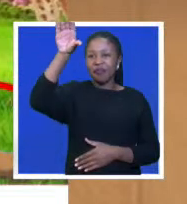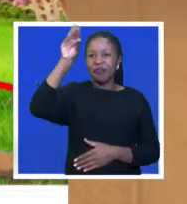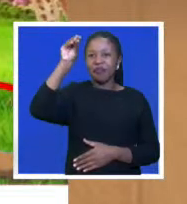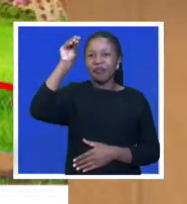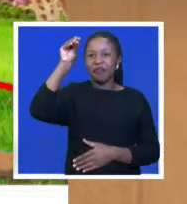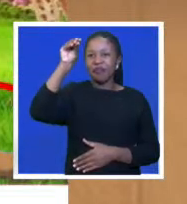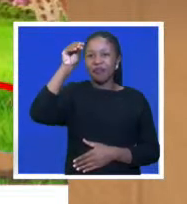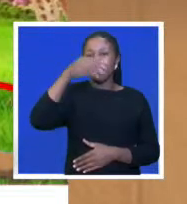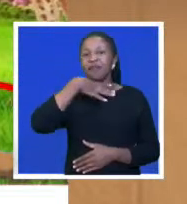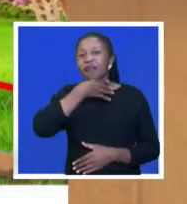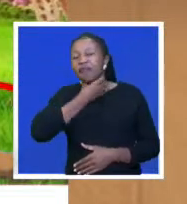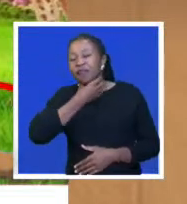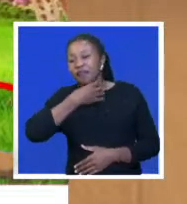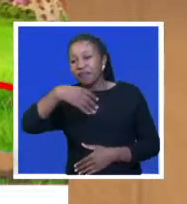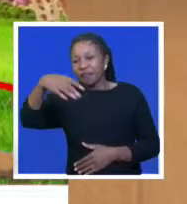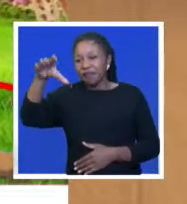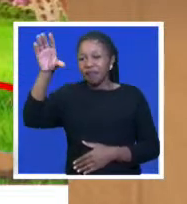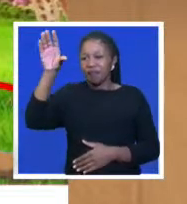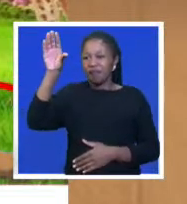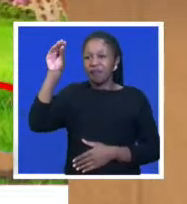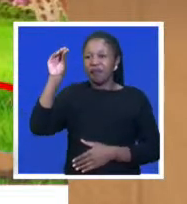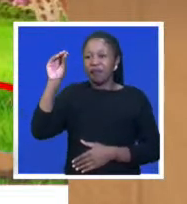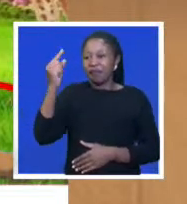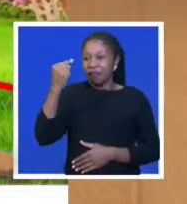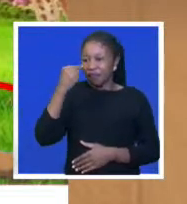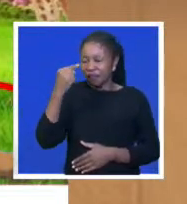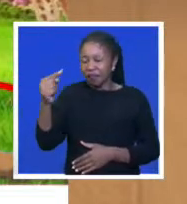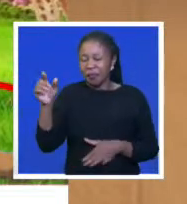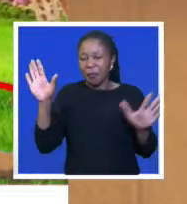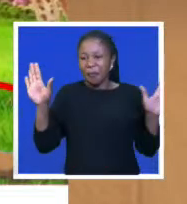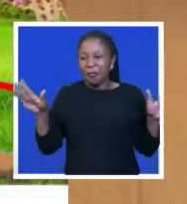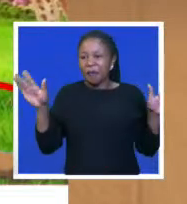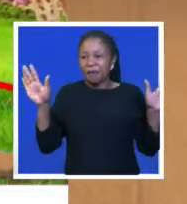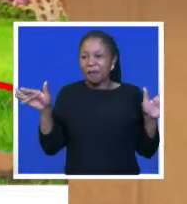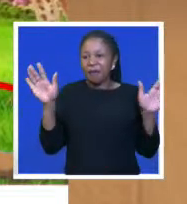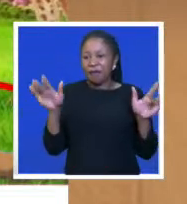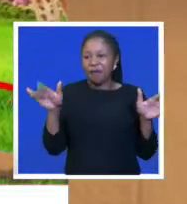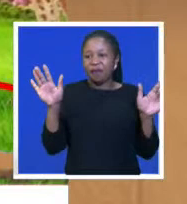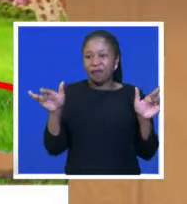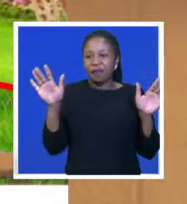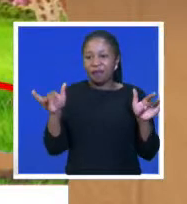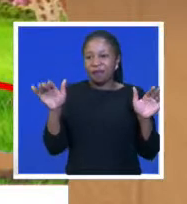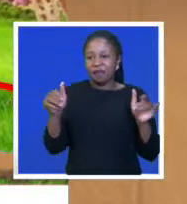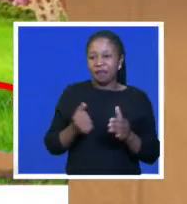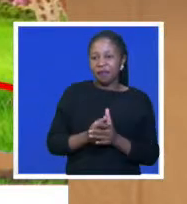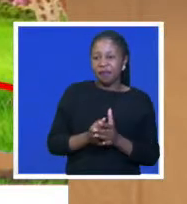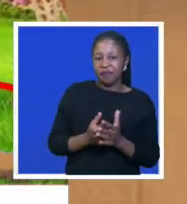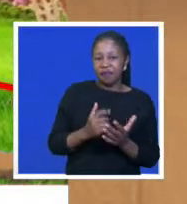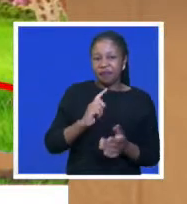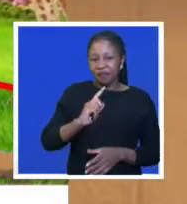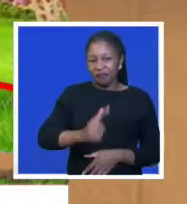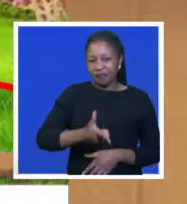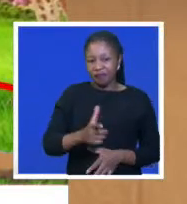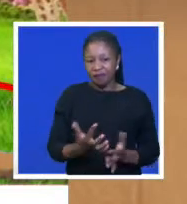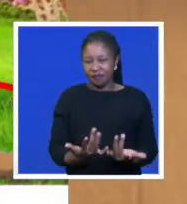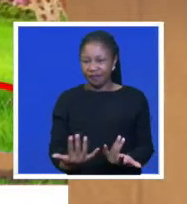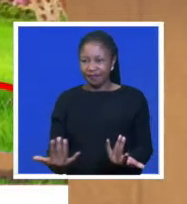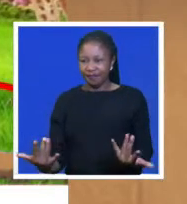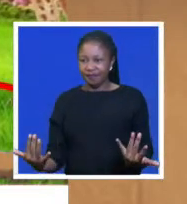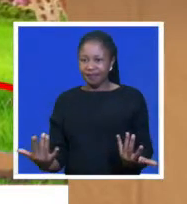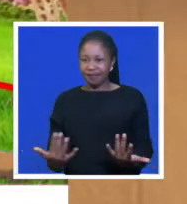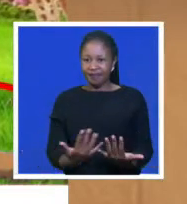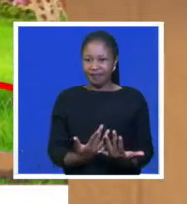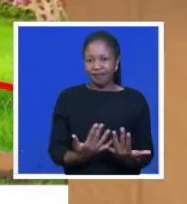picture. I can also see a bird. There's the bird. I can see some grass. I can see